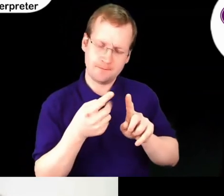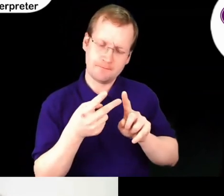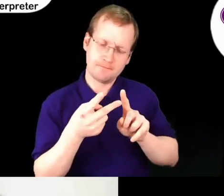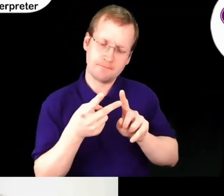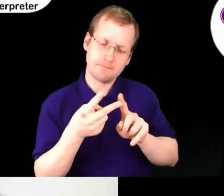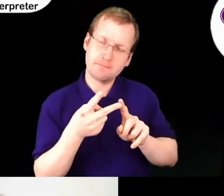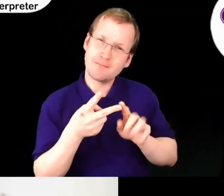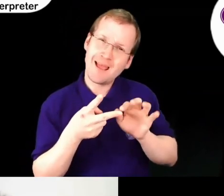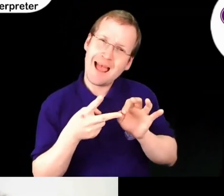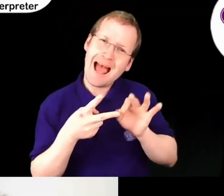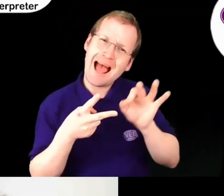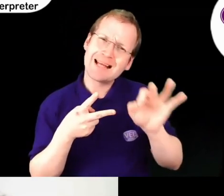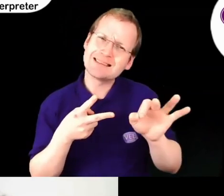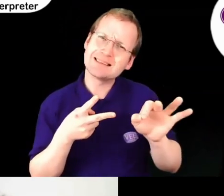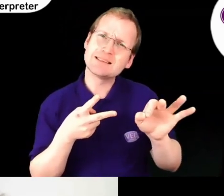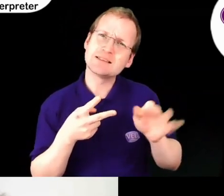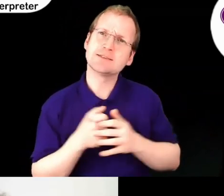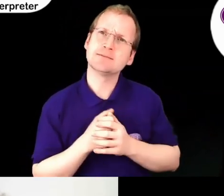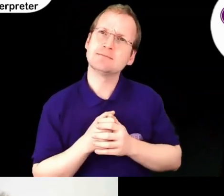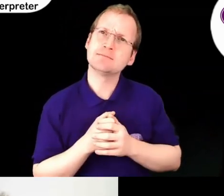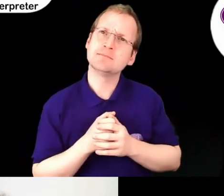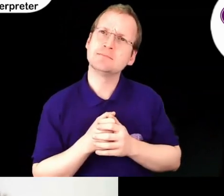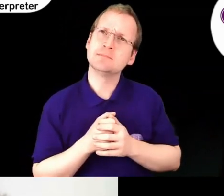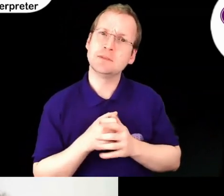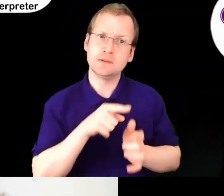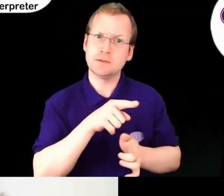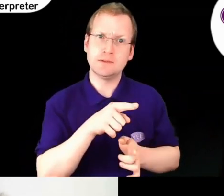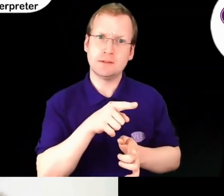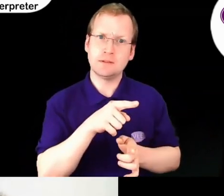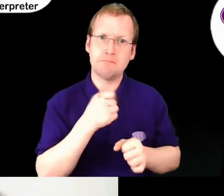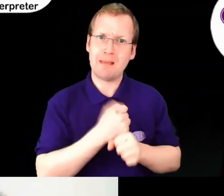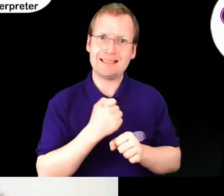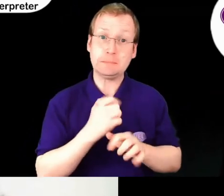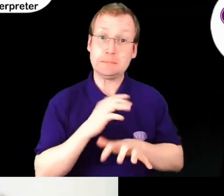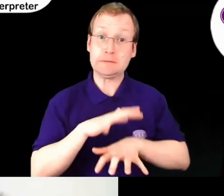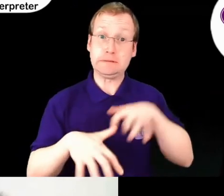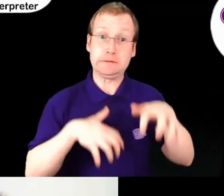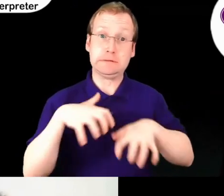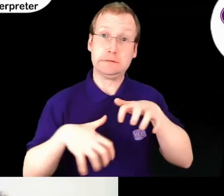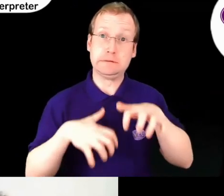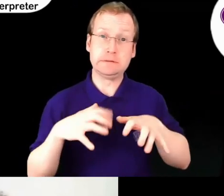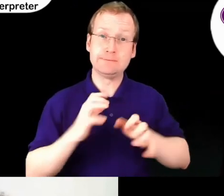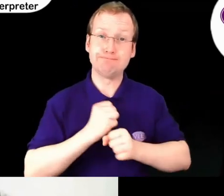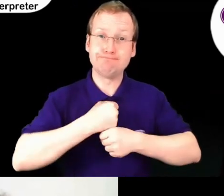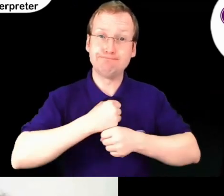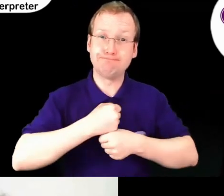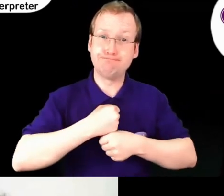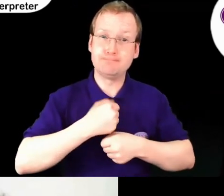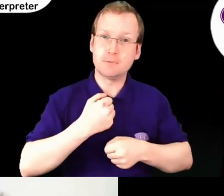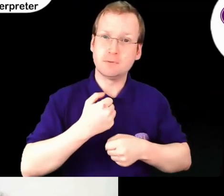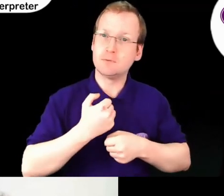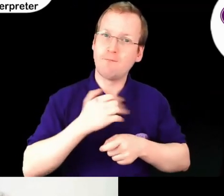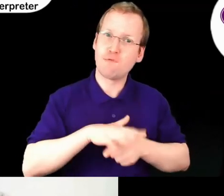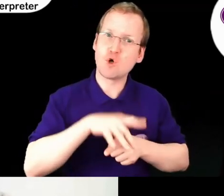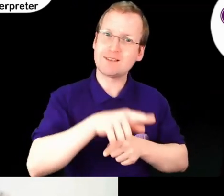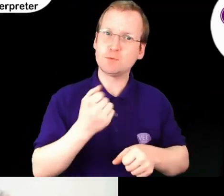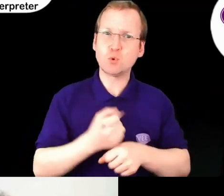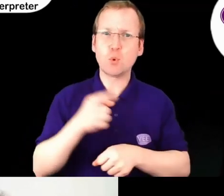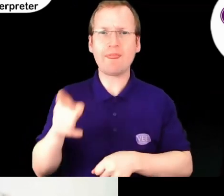him, what is it that was dementing you, which made you do this particular